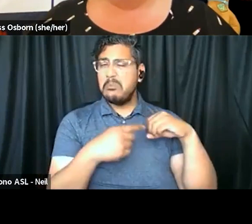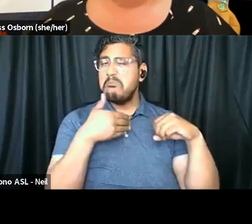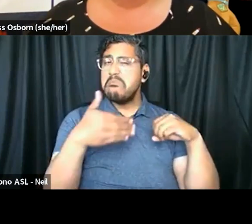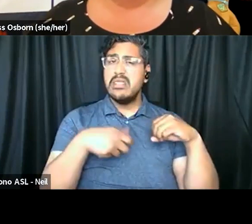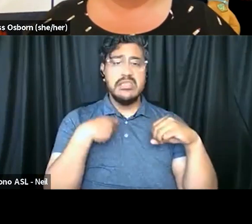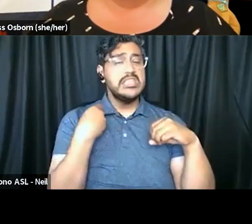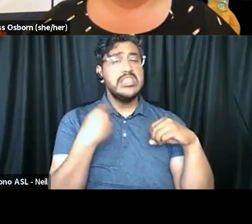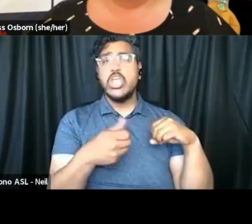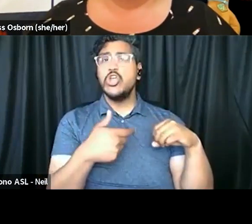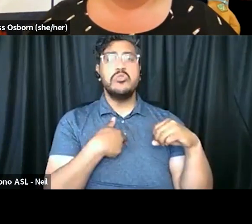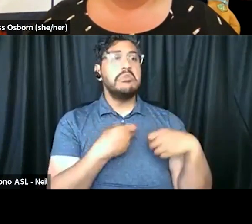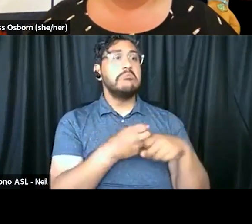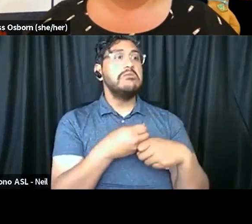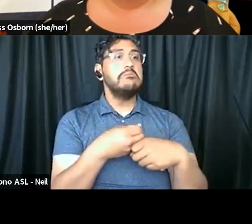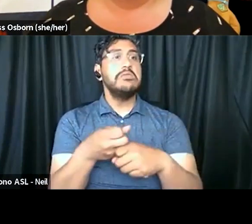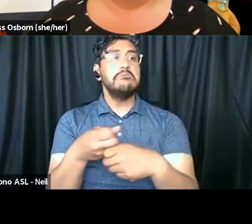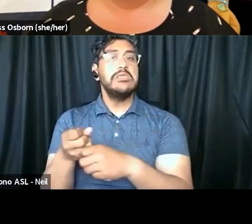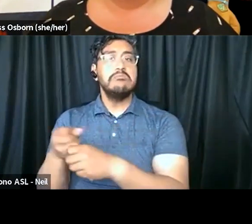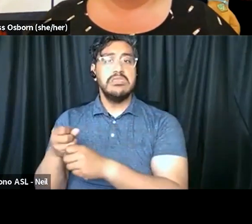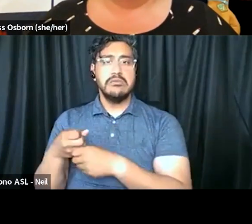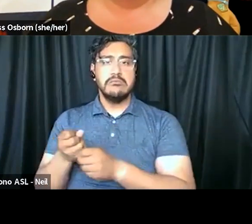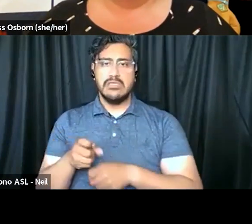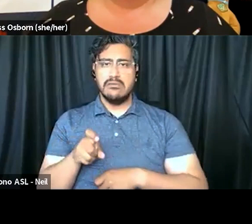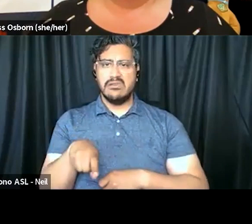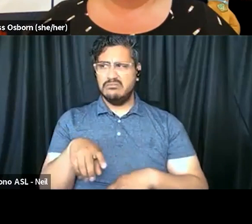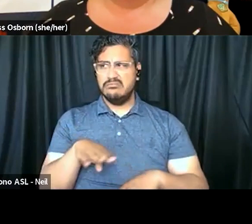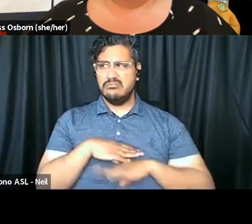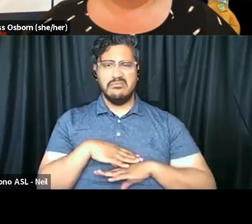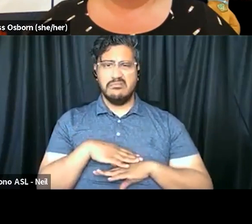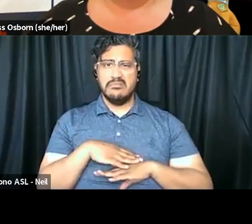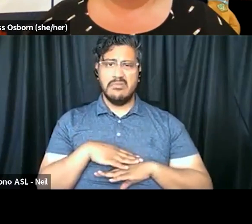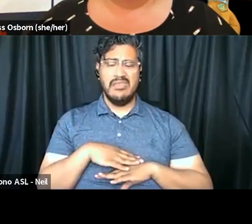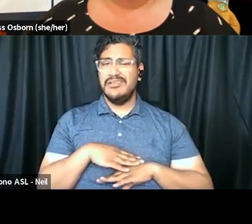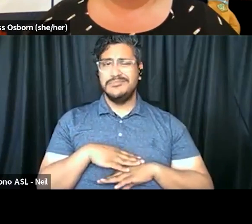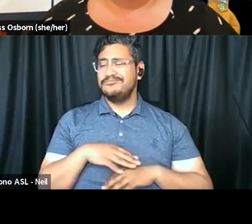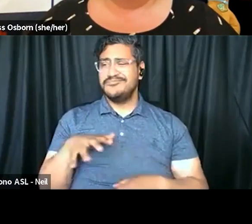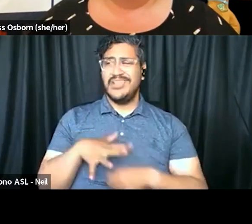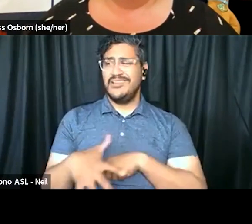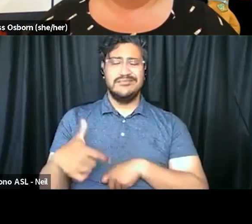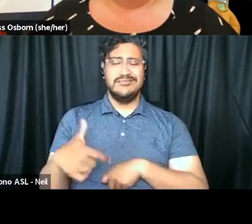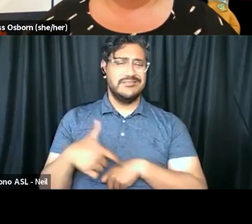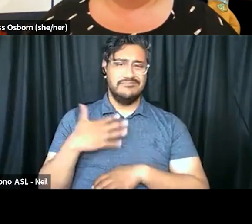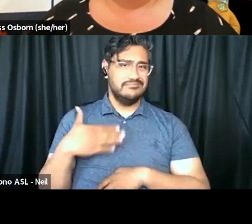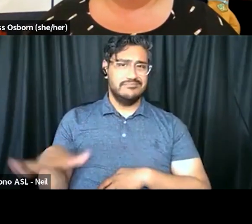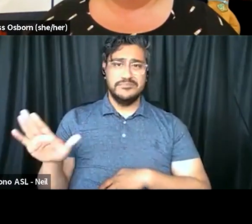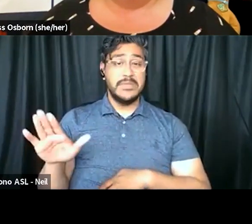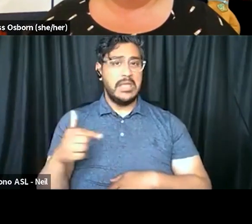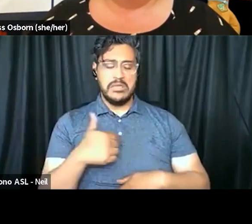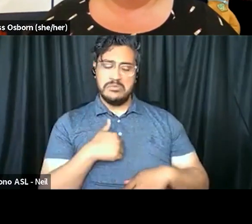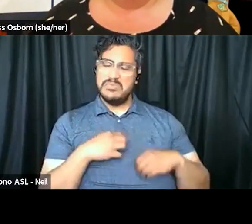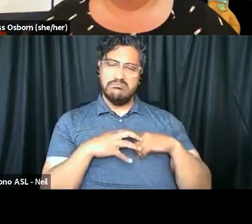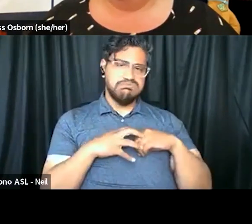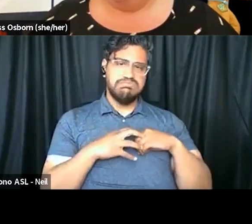need of satisfaction. I got no time for your bowing and scraping. I got a fjord ready to pop